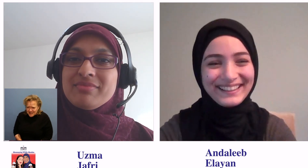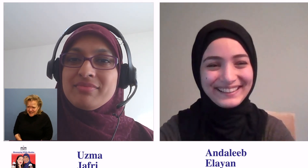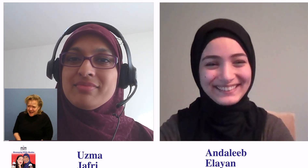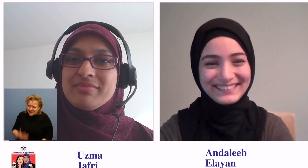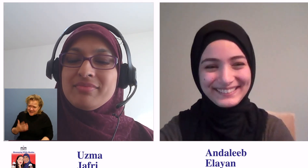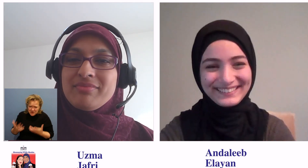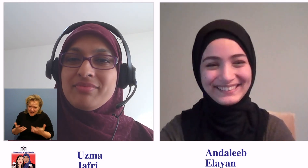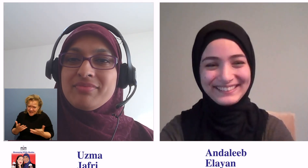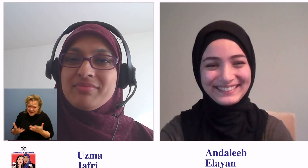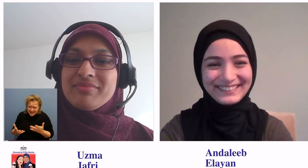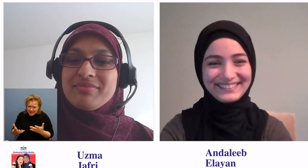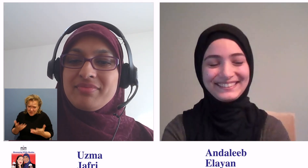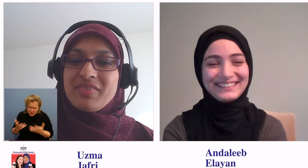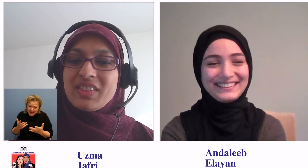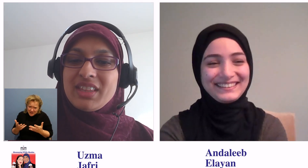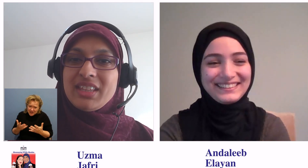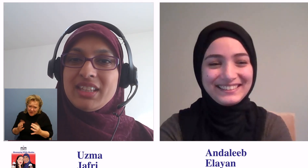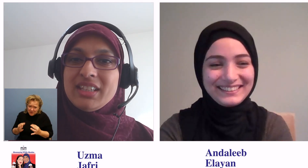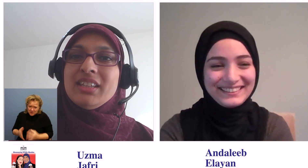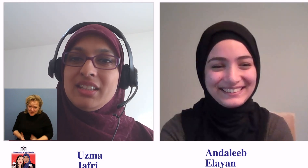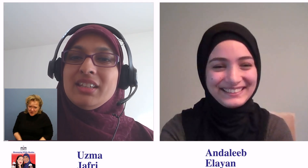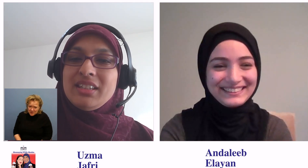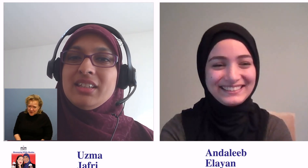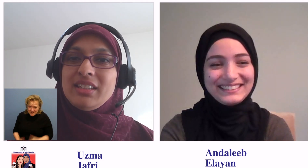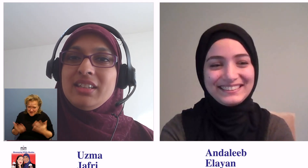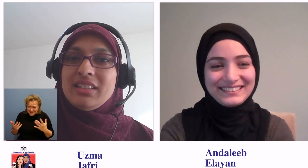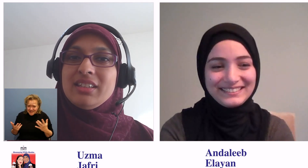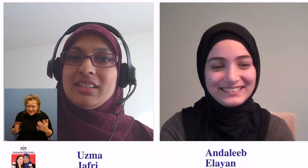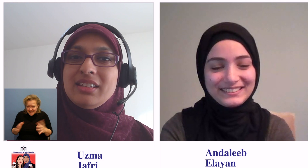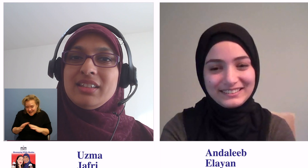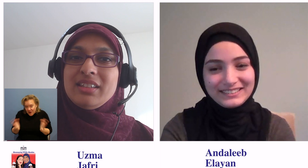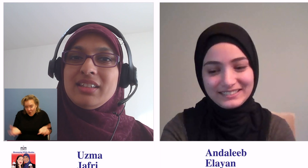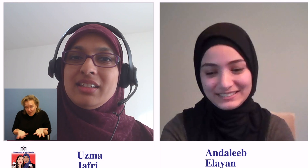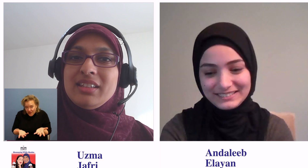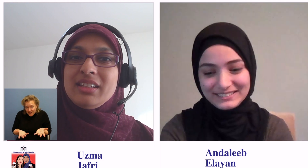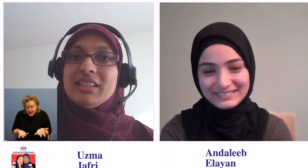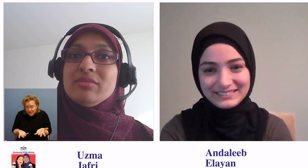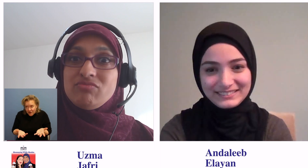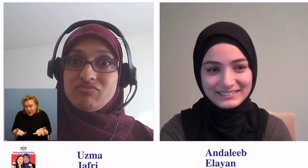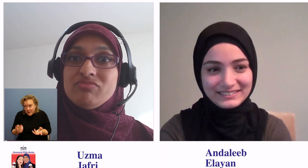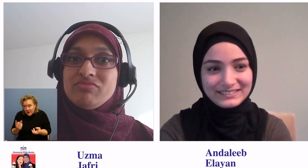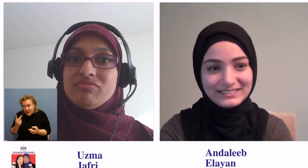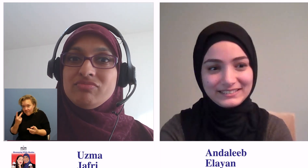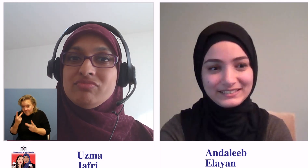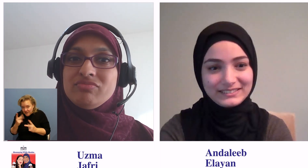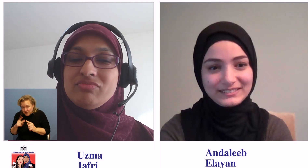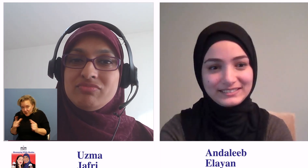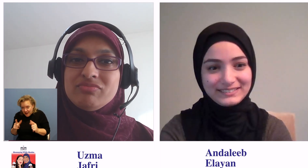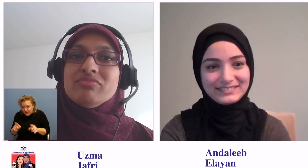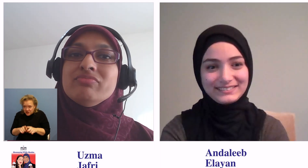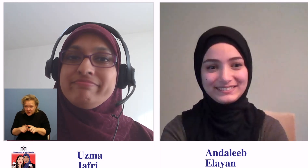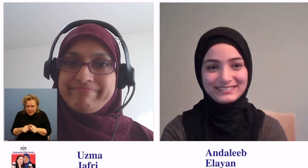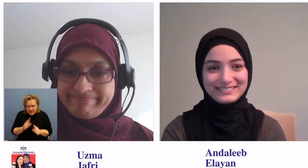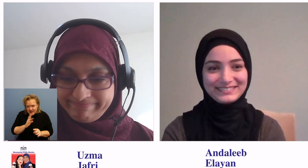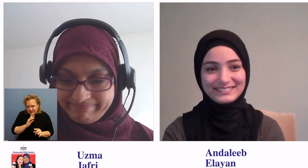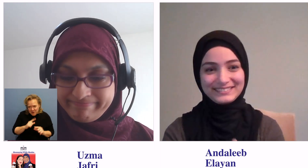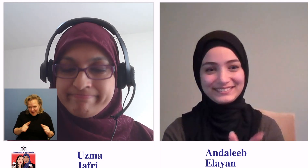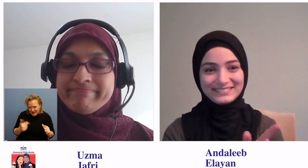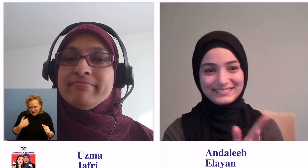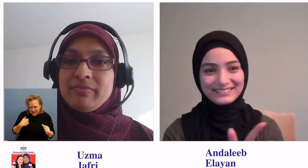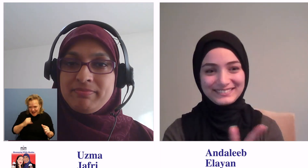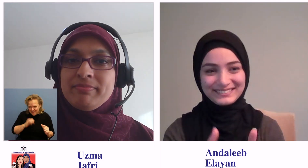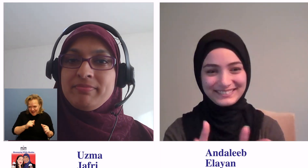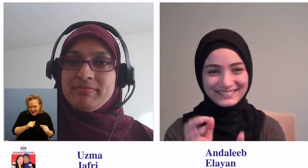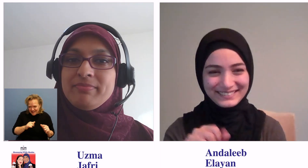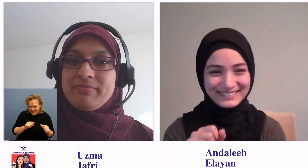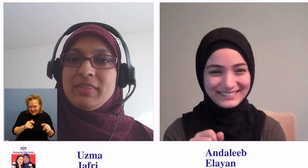languages and trying to get the communication out through interpreters. I mean, it's, it's, it's the whole thing from visual language, same as like spoken